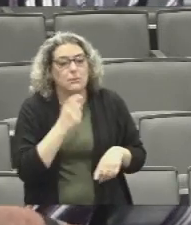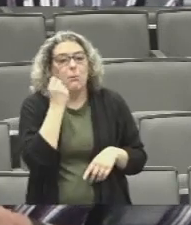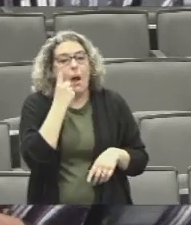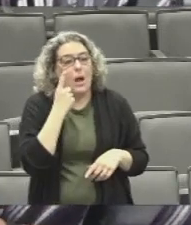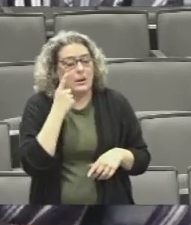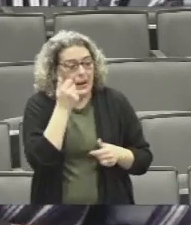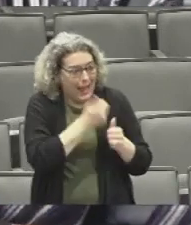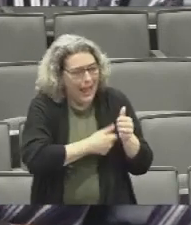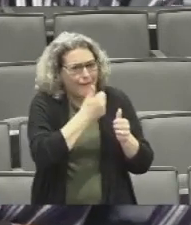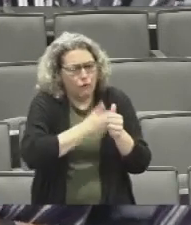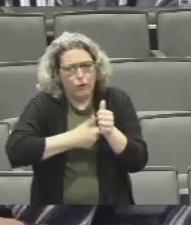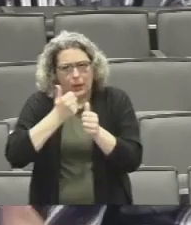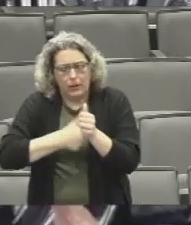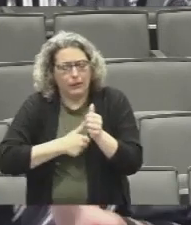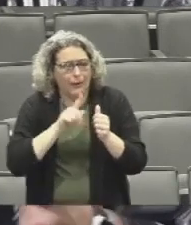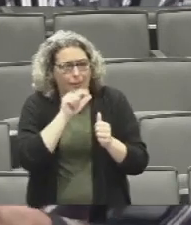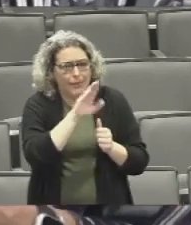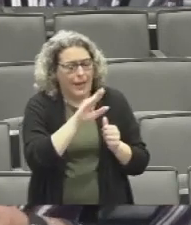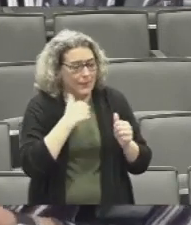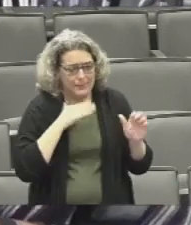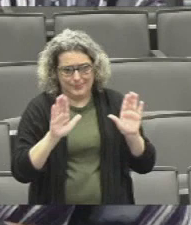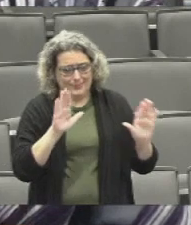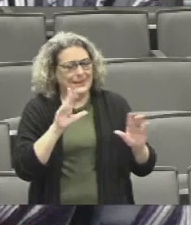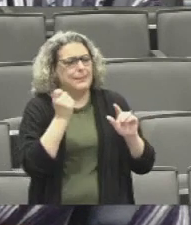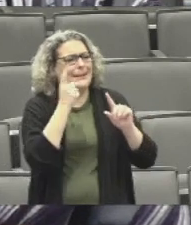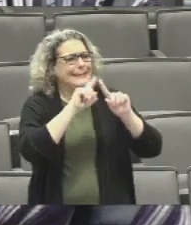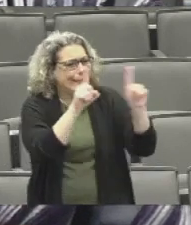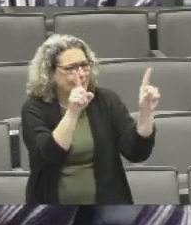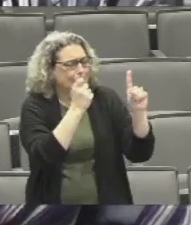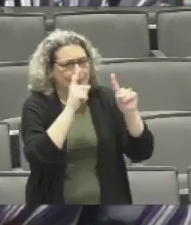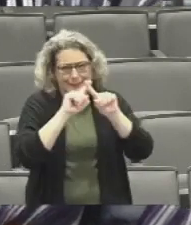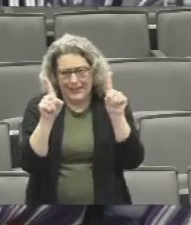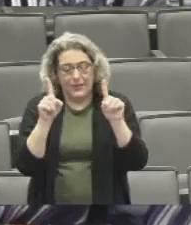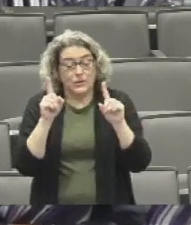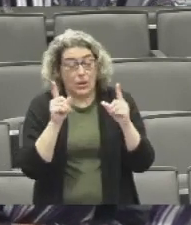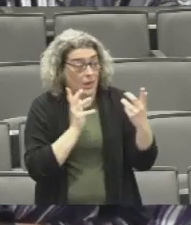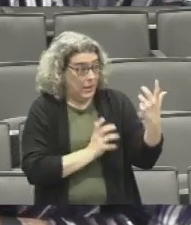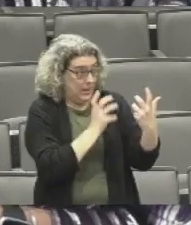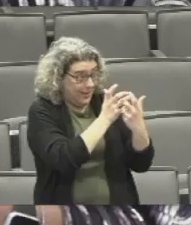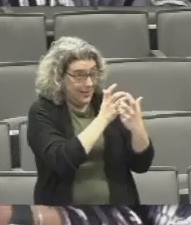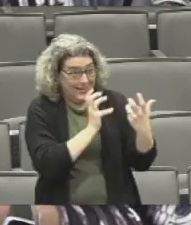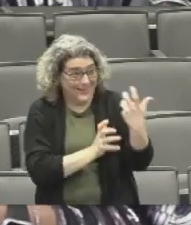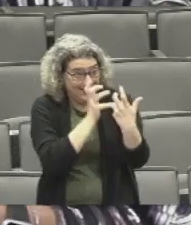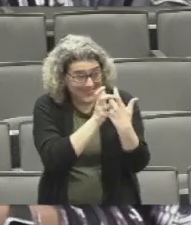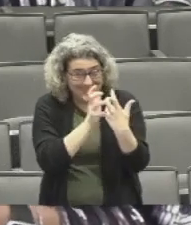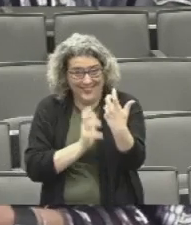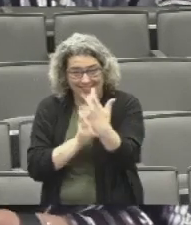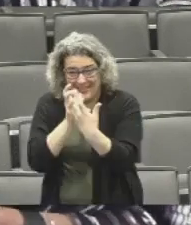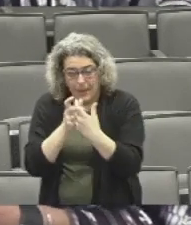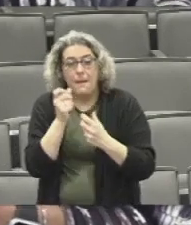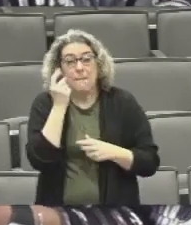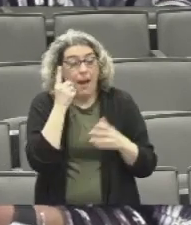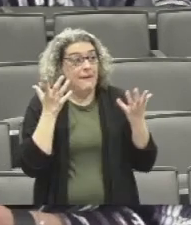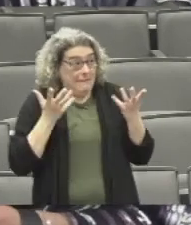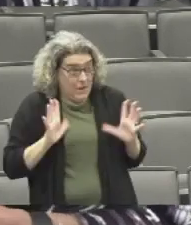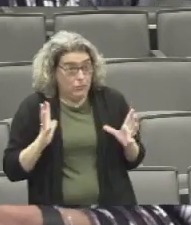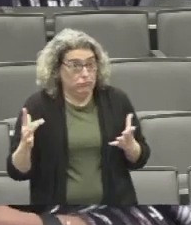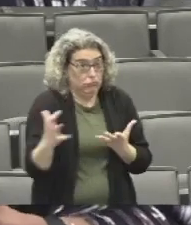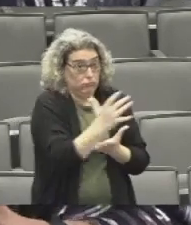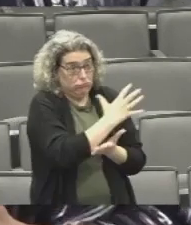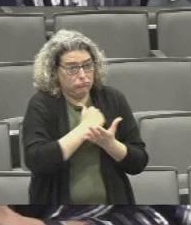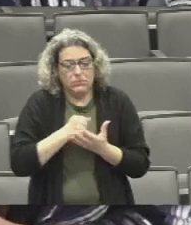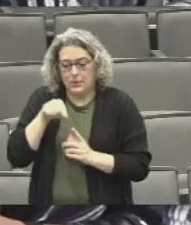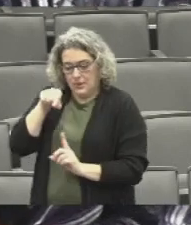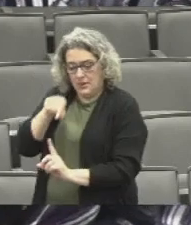a little bit of different interface to make sure that it gets into our data system. And then once it is in there, they are doing